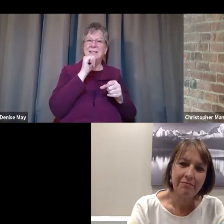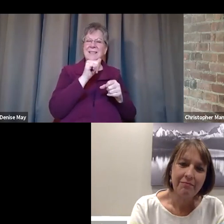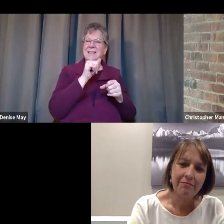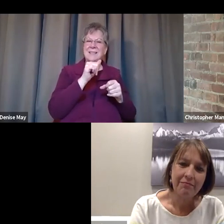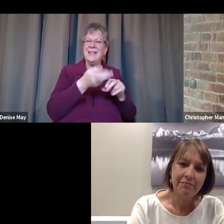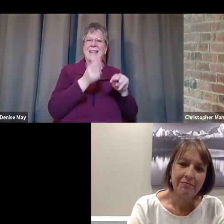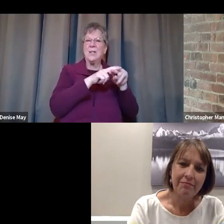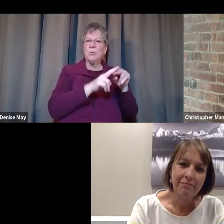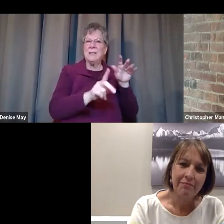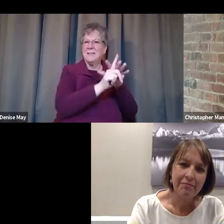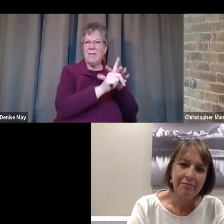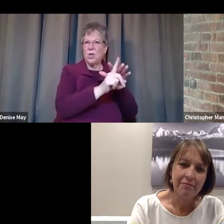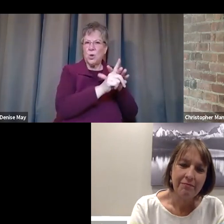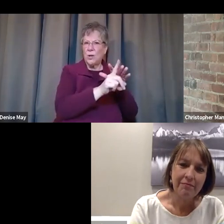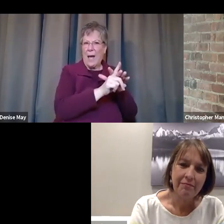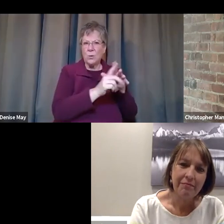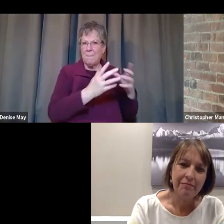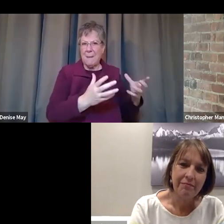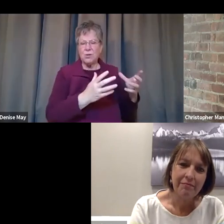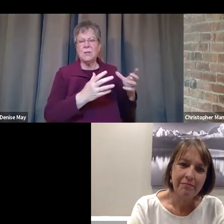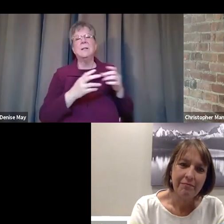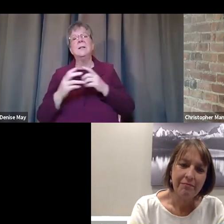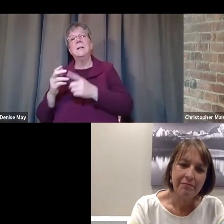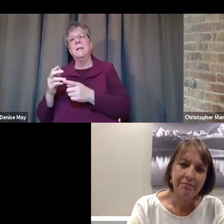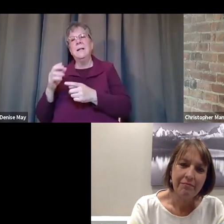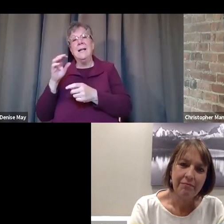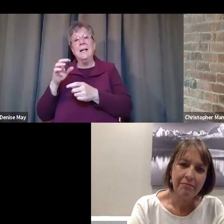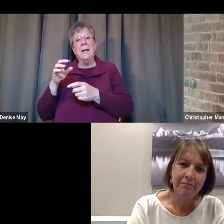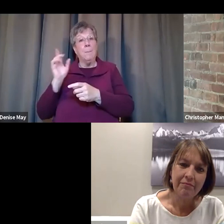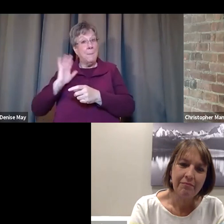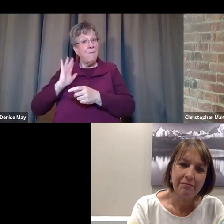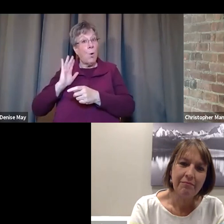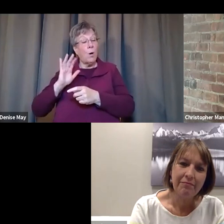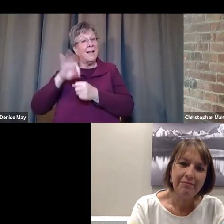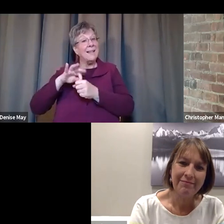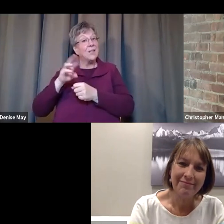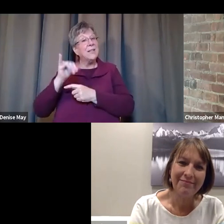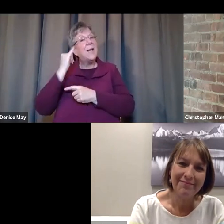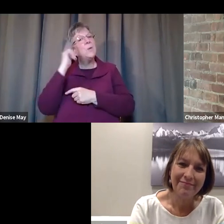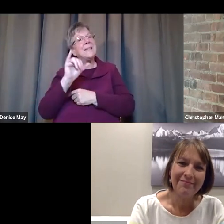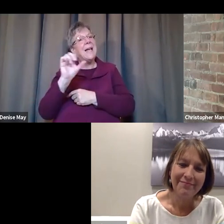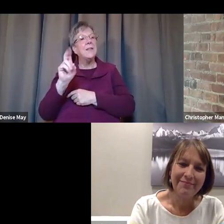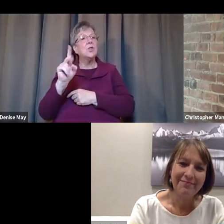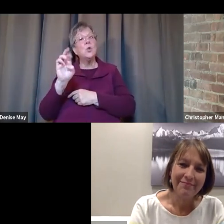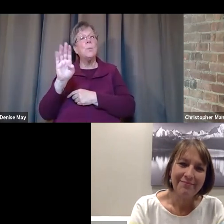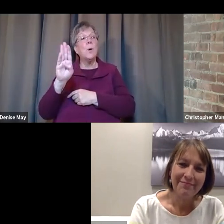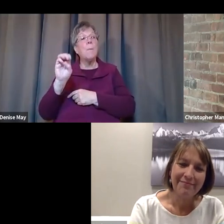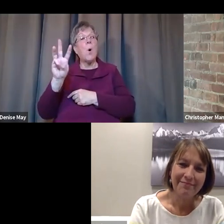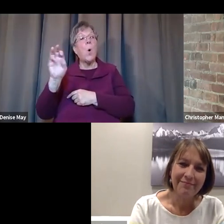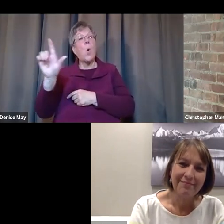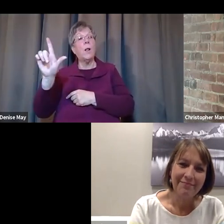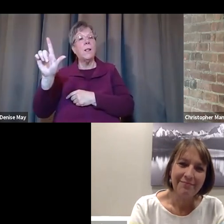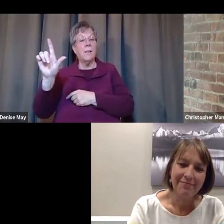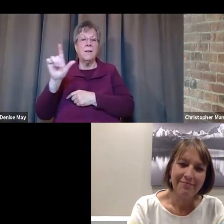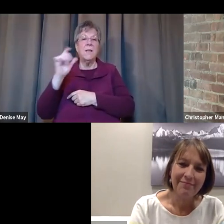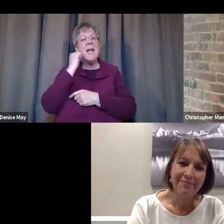University of Wisconsin, Barry Burton, had an interesting idea. He says that election day used to be the Super Bowl, and casual voters would